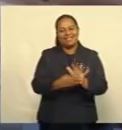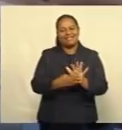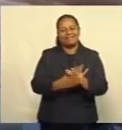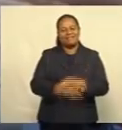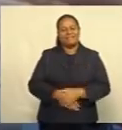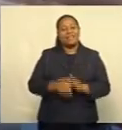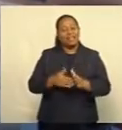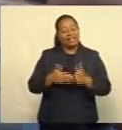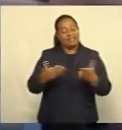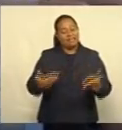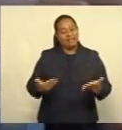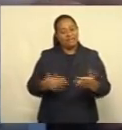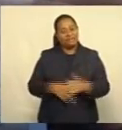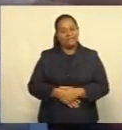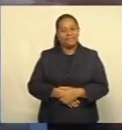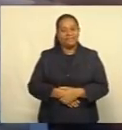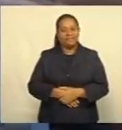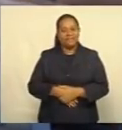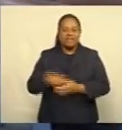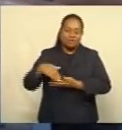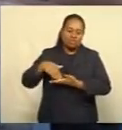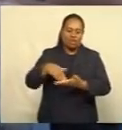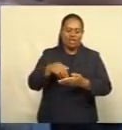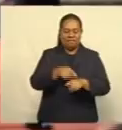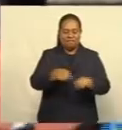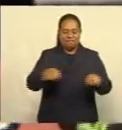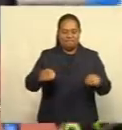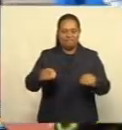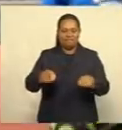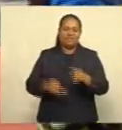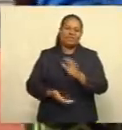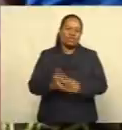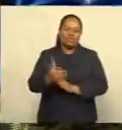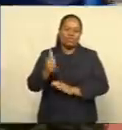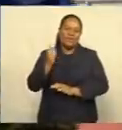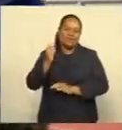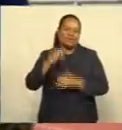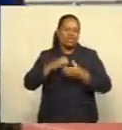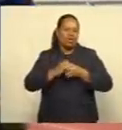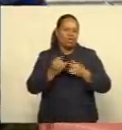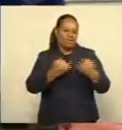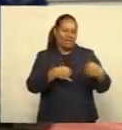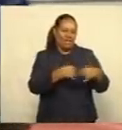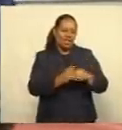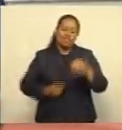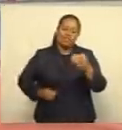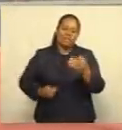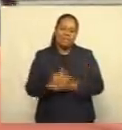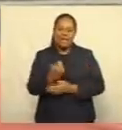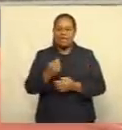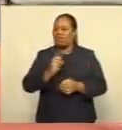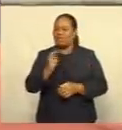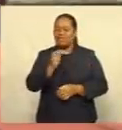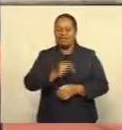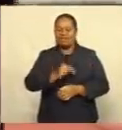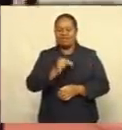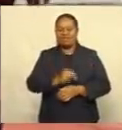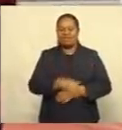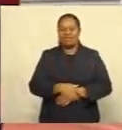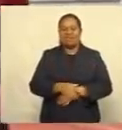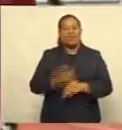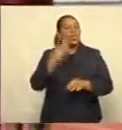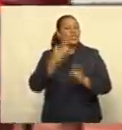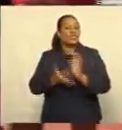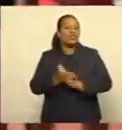have to help them get back to their schools and pay for their fare or whatever amount we will need to give